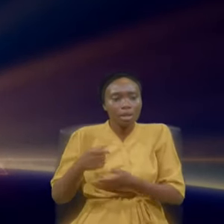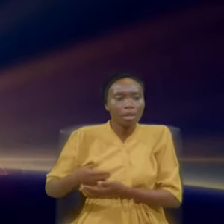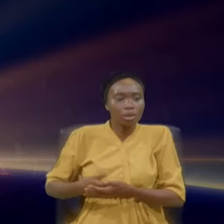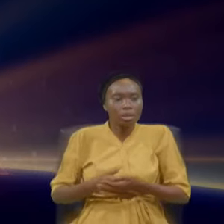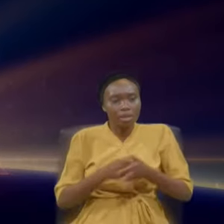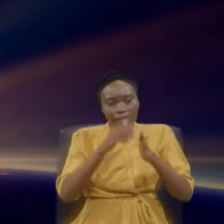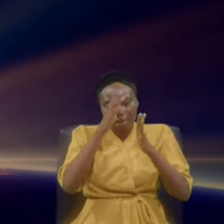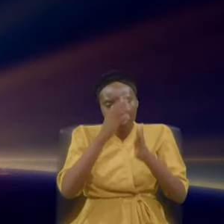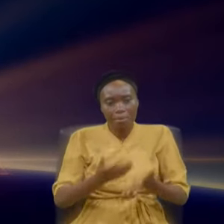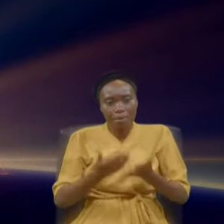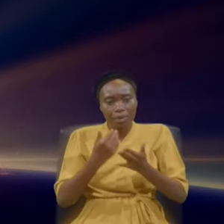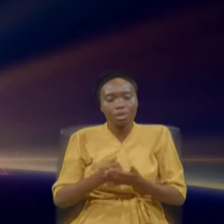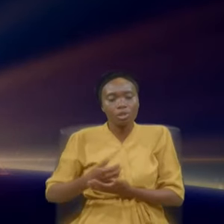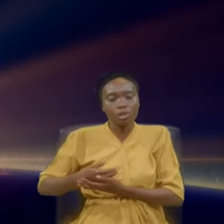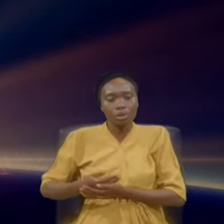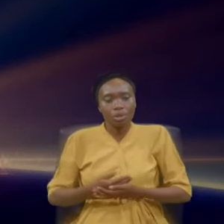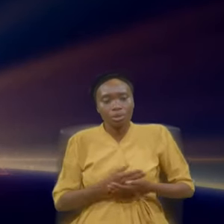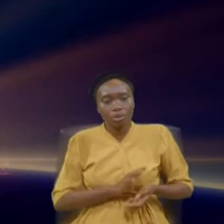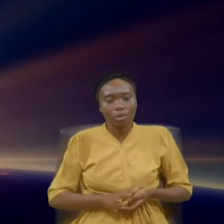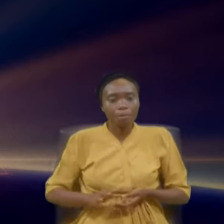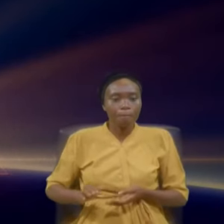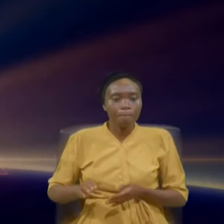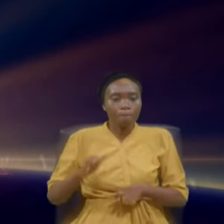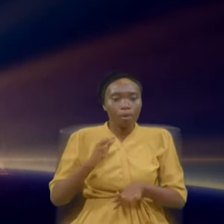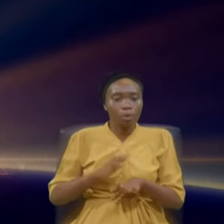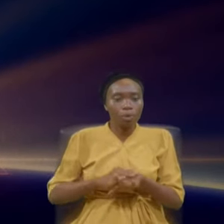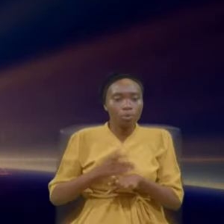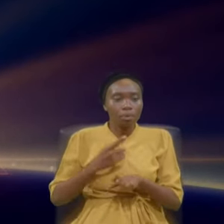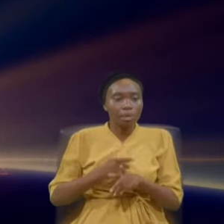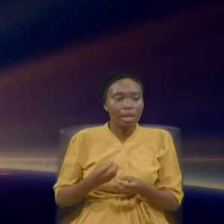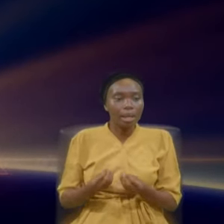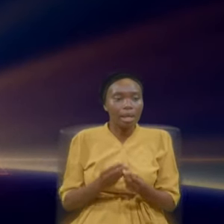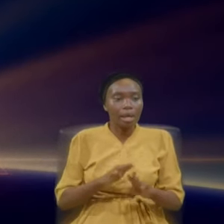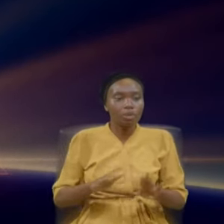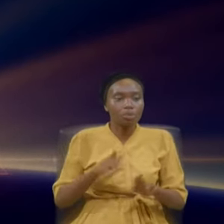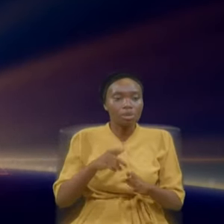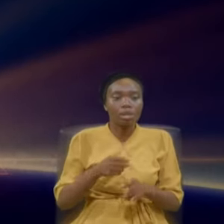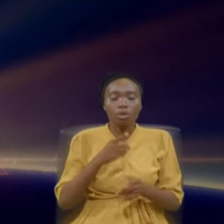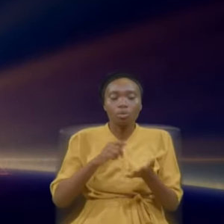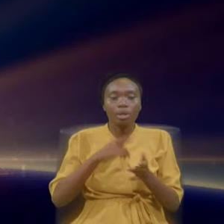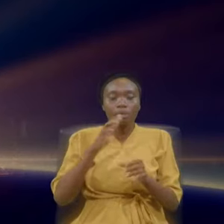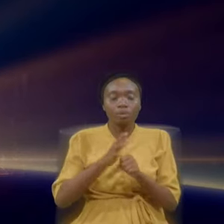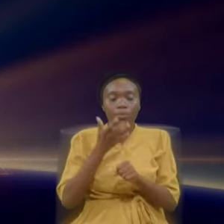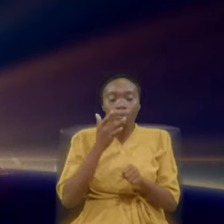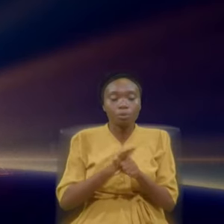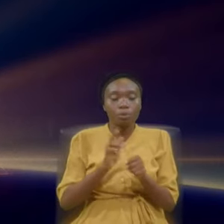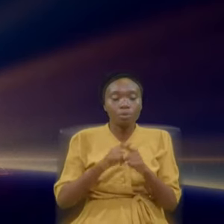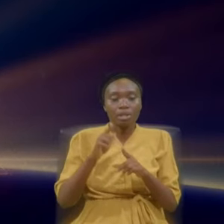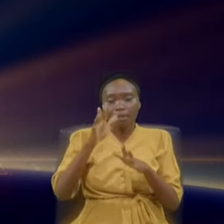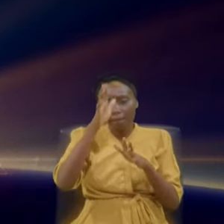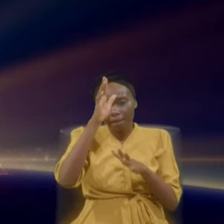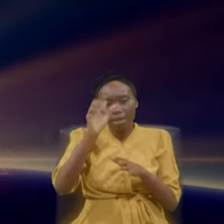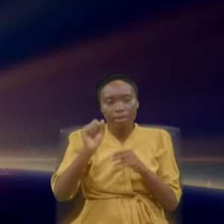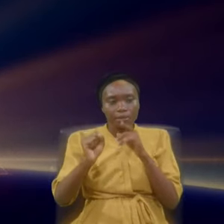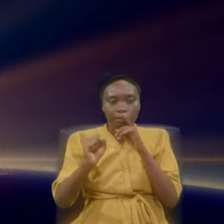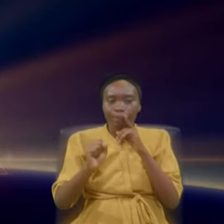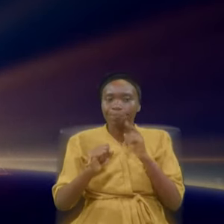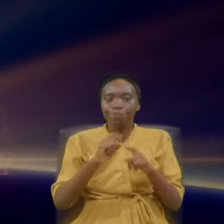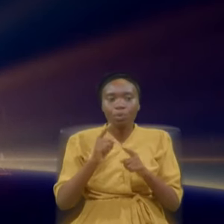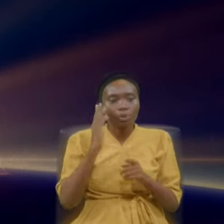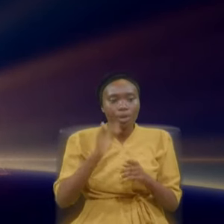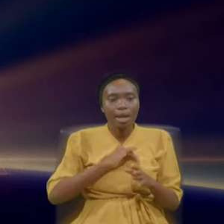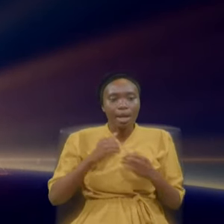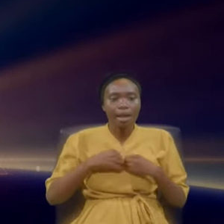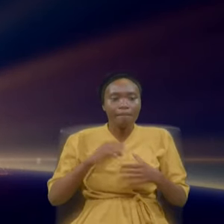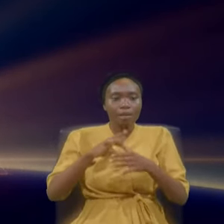as a nursing father beareth a sucking child, unto the land which thou swearest unto their fathers? Whence